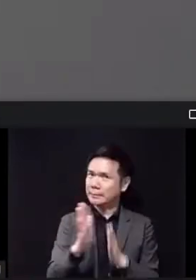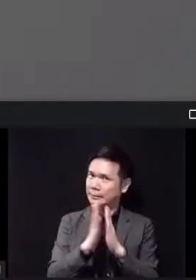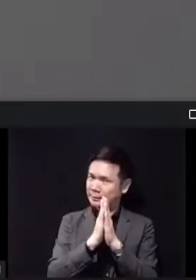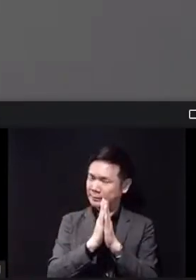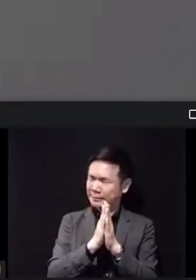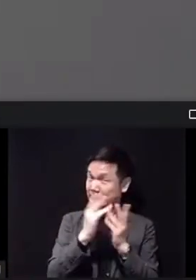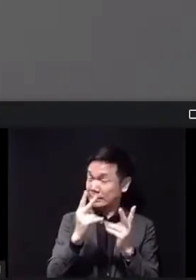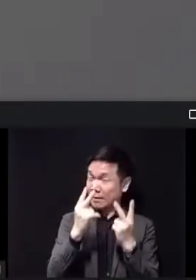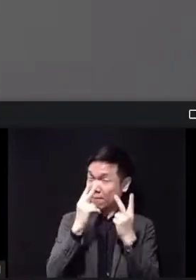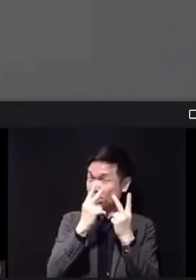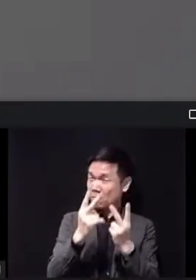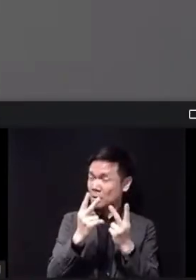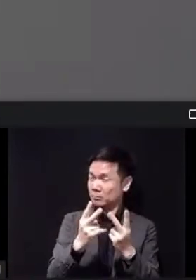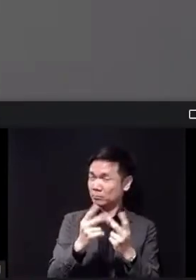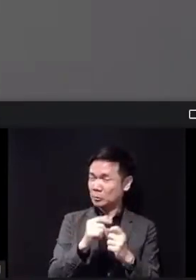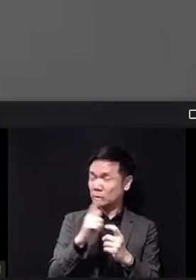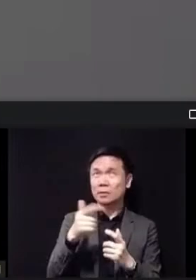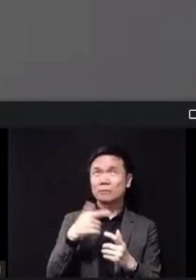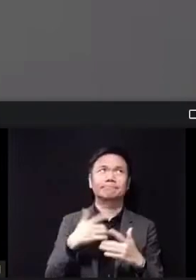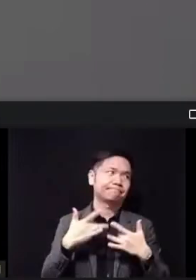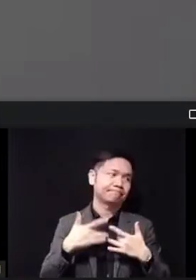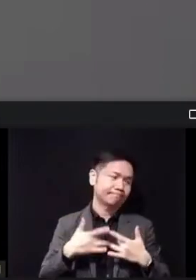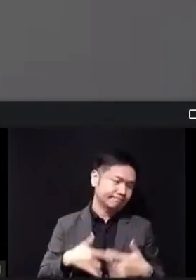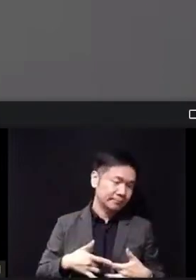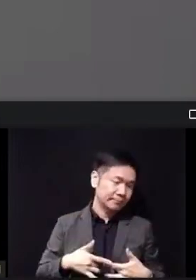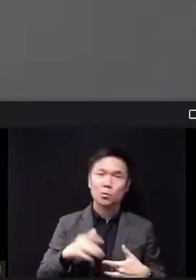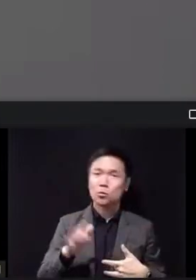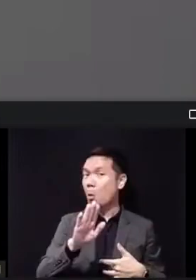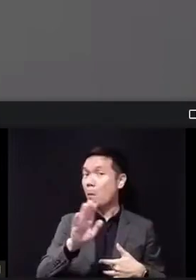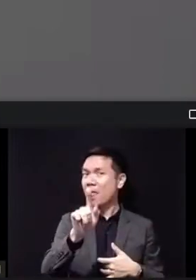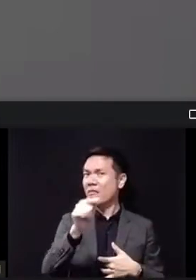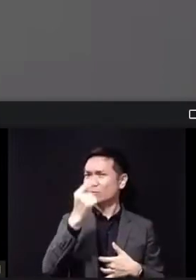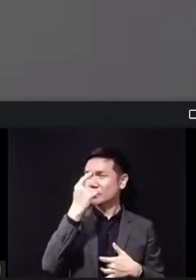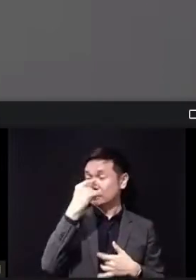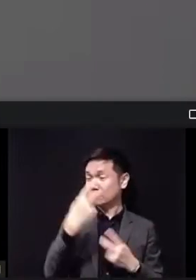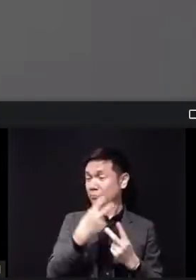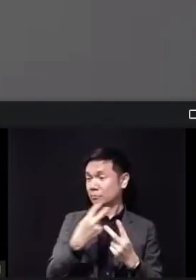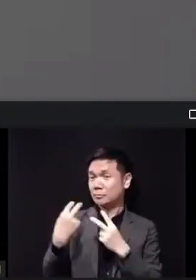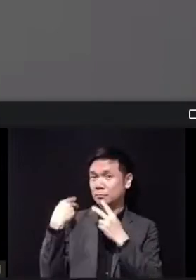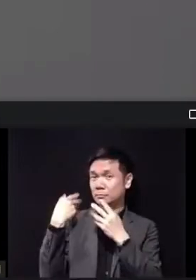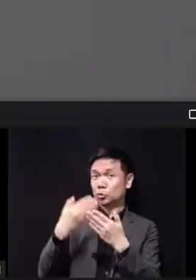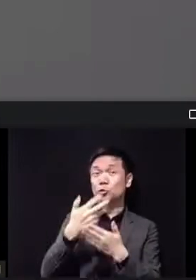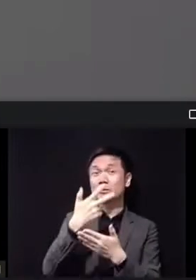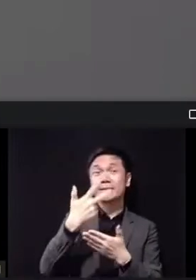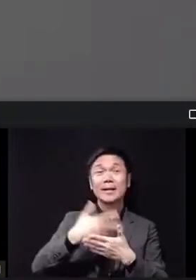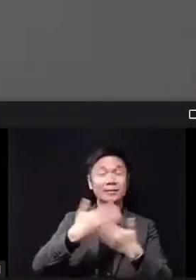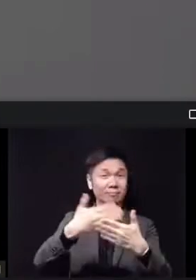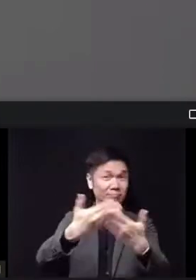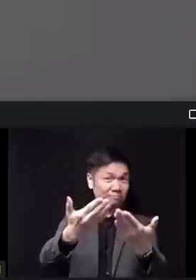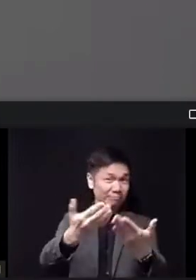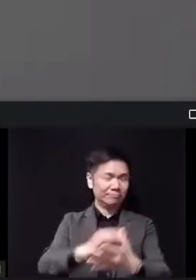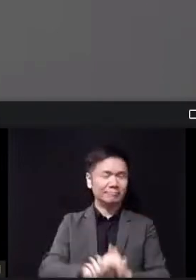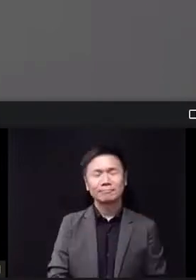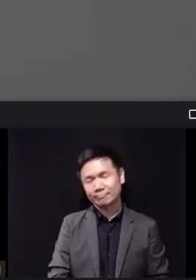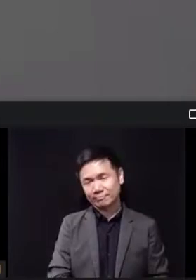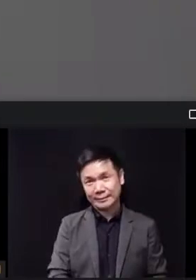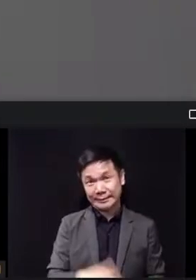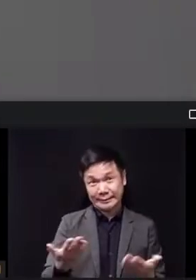focus. In the last 3 days alone, while we have been gathered here in this